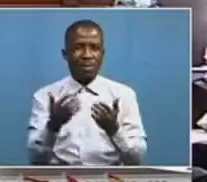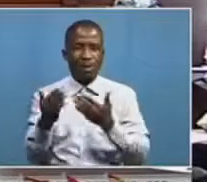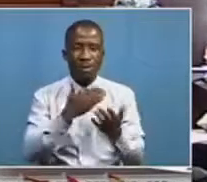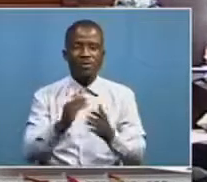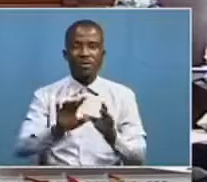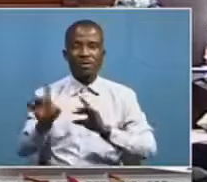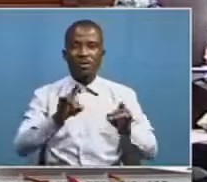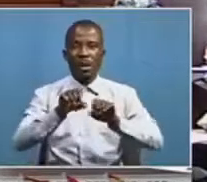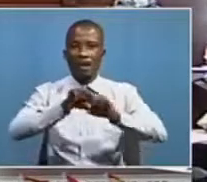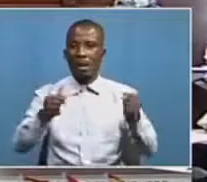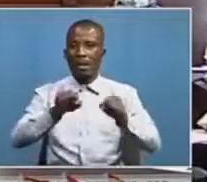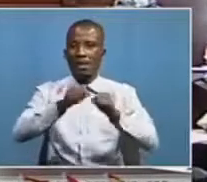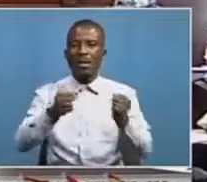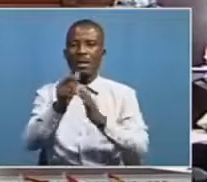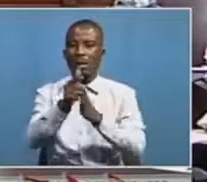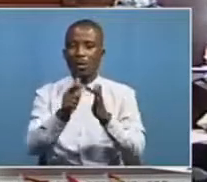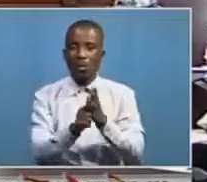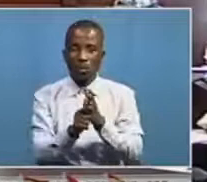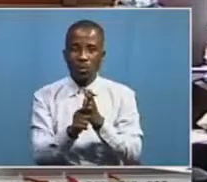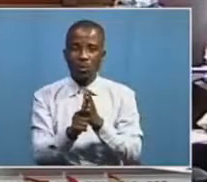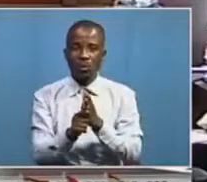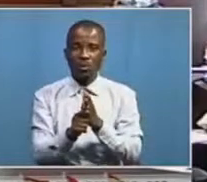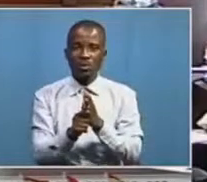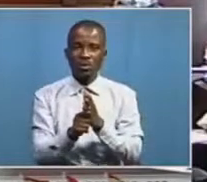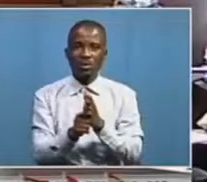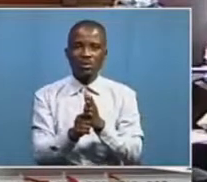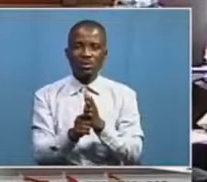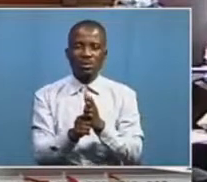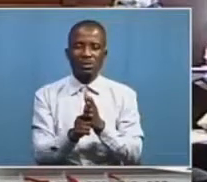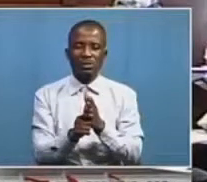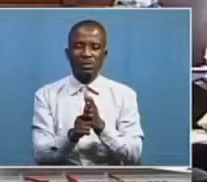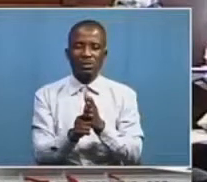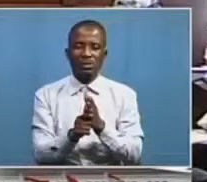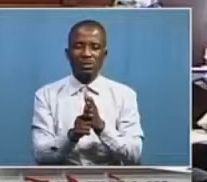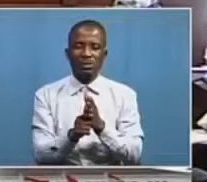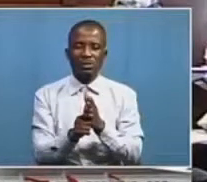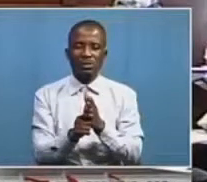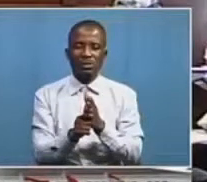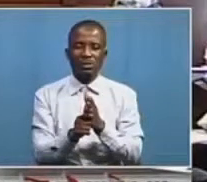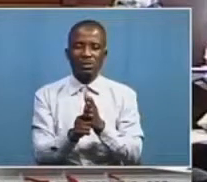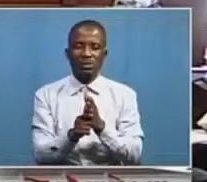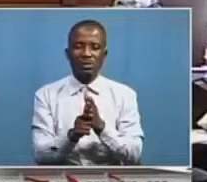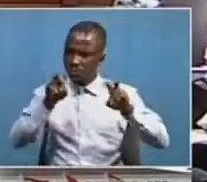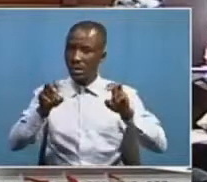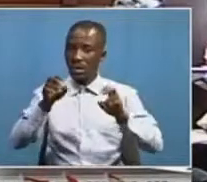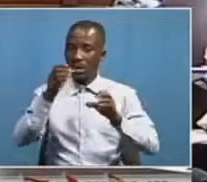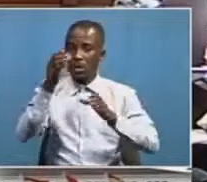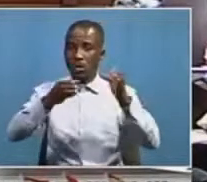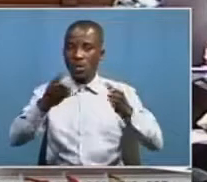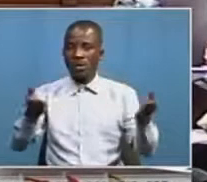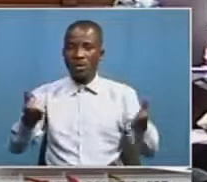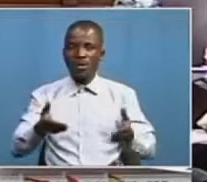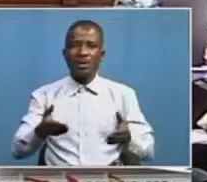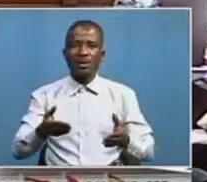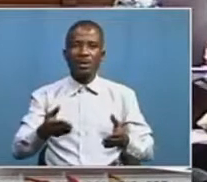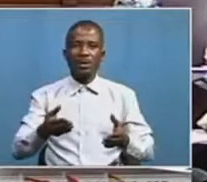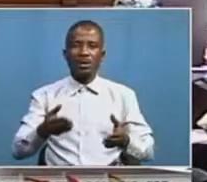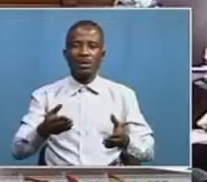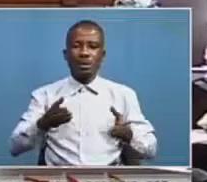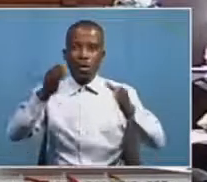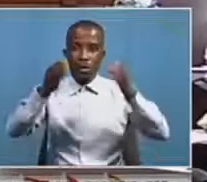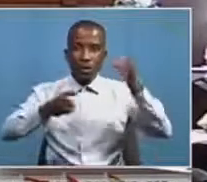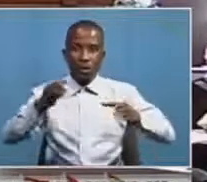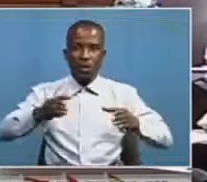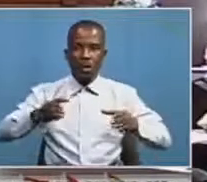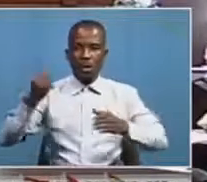alleged breach of the fundamental law of the land must be carefully examined by this court, as the only court clothed with jurisdiction to do